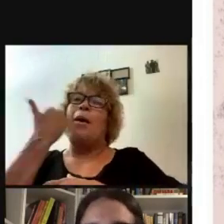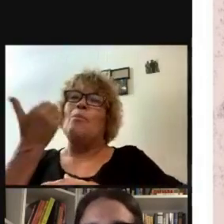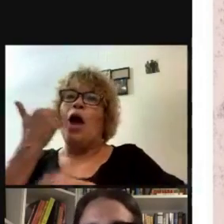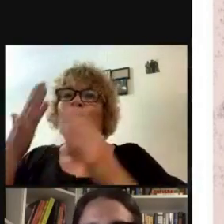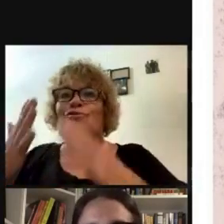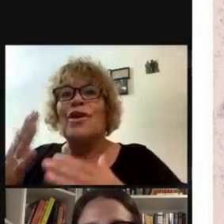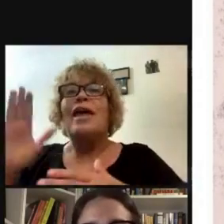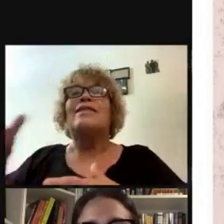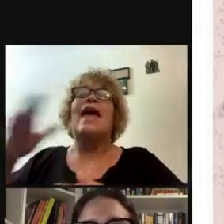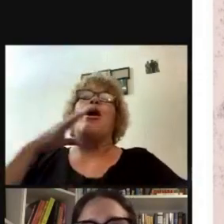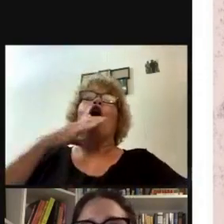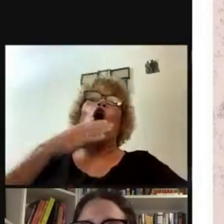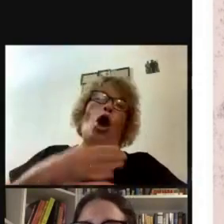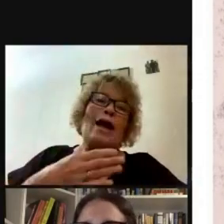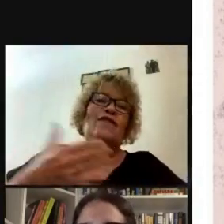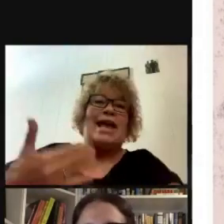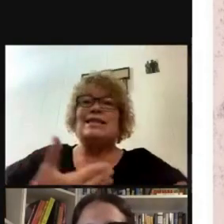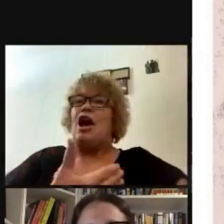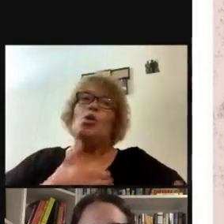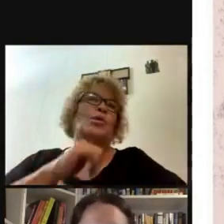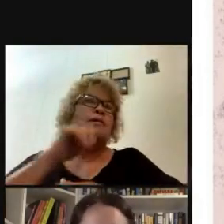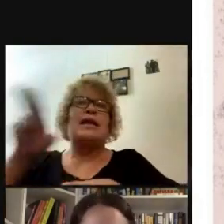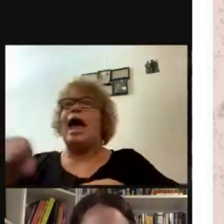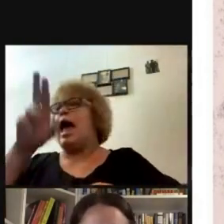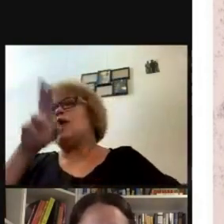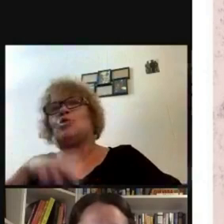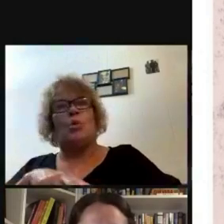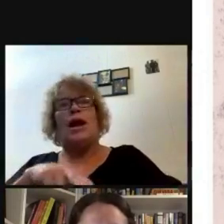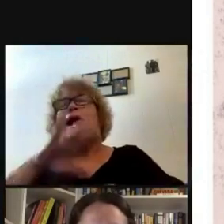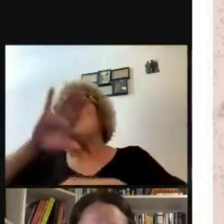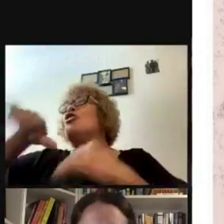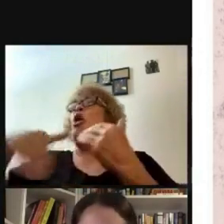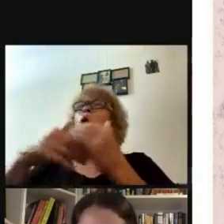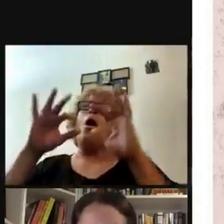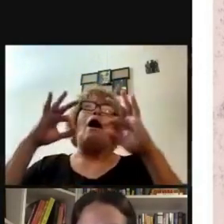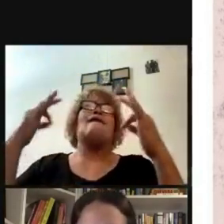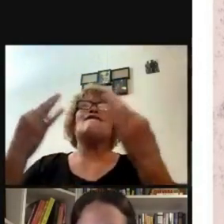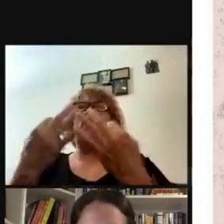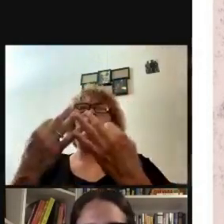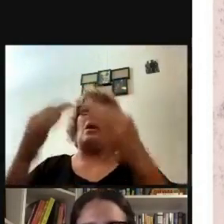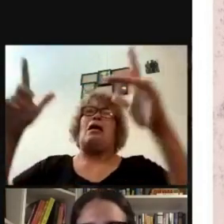infant daughter was abnormal, and really the entire family was framed